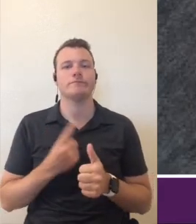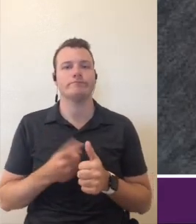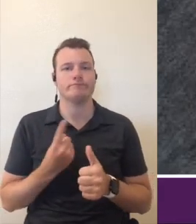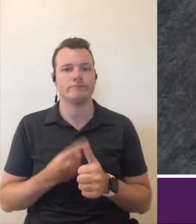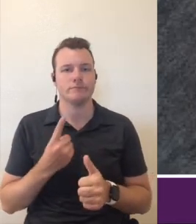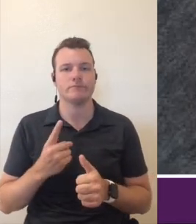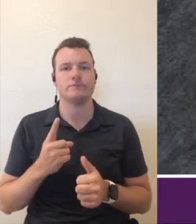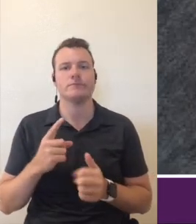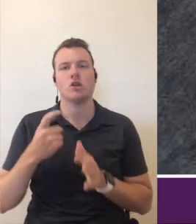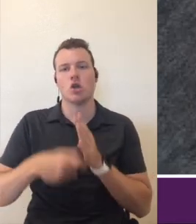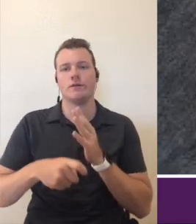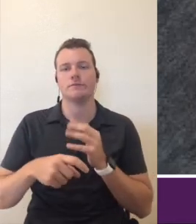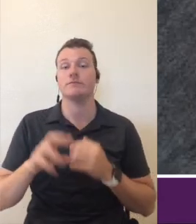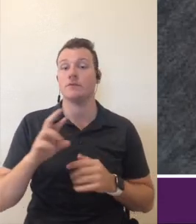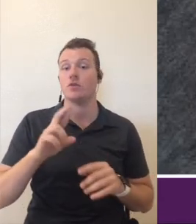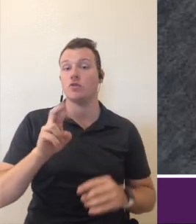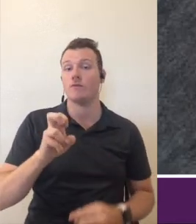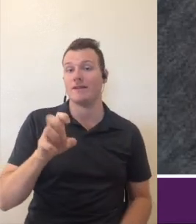of your